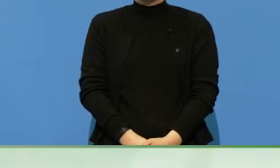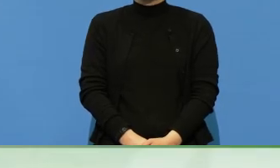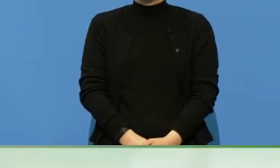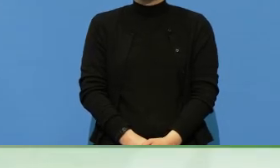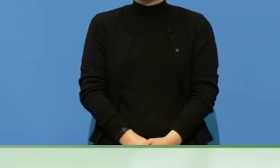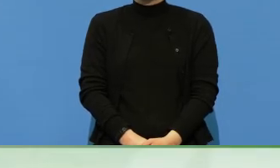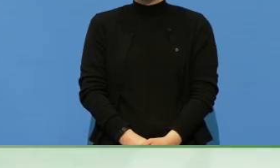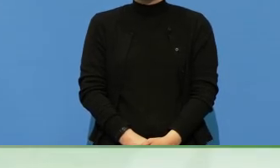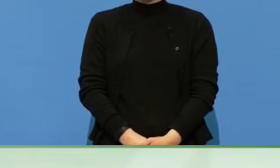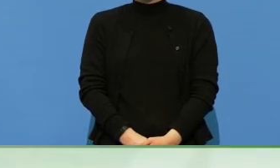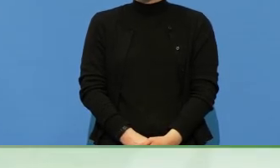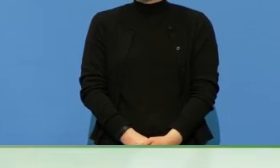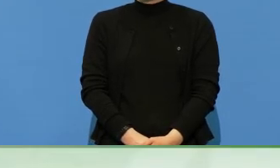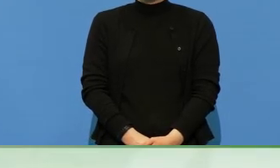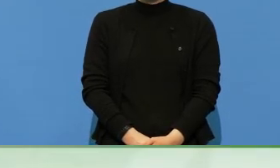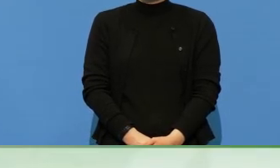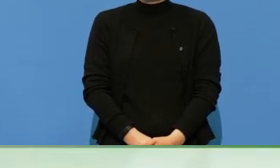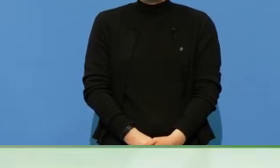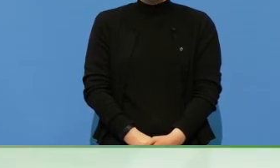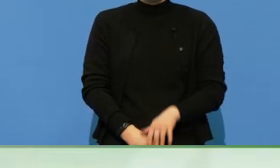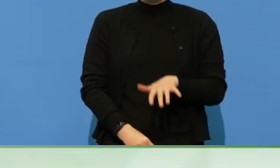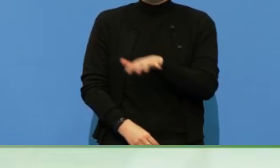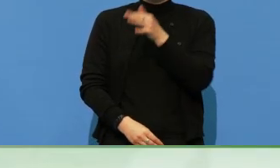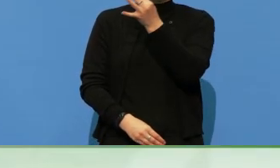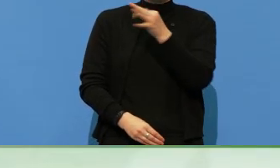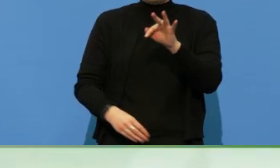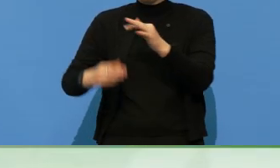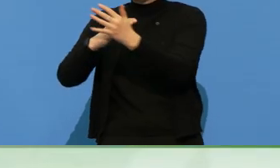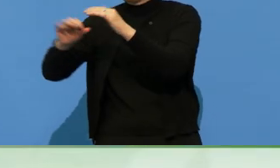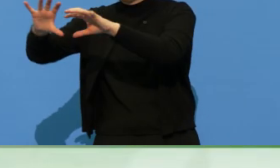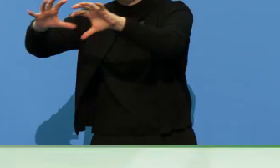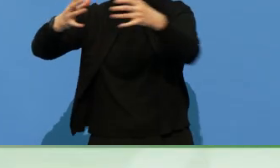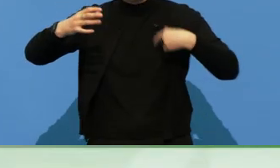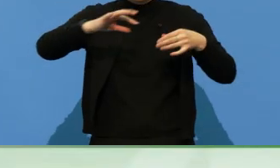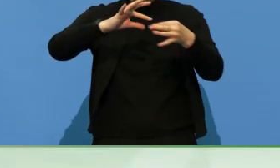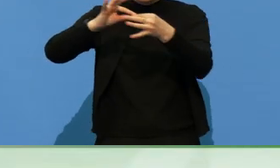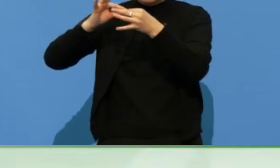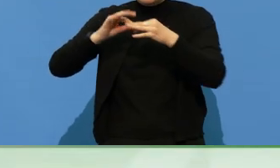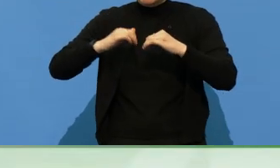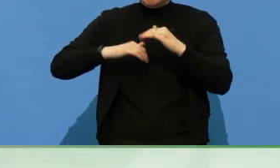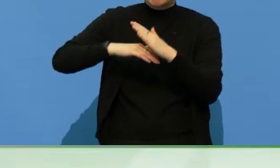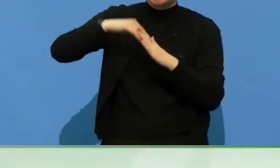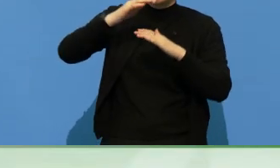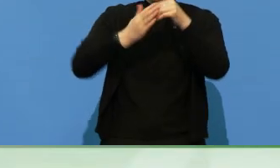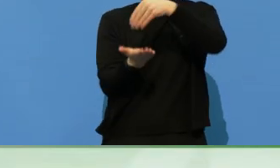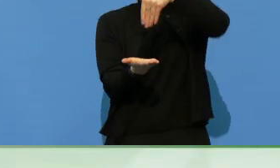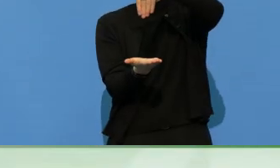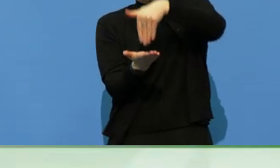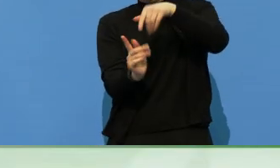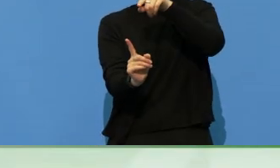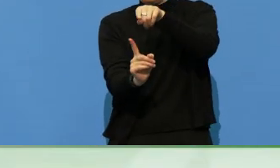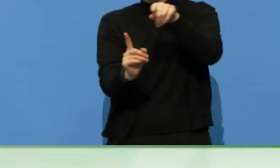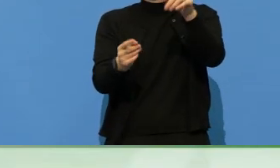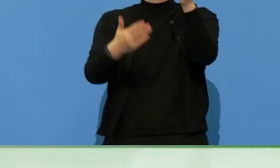for Universal Design that will precise our friend Thibaut. Thank you, Stéphane. So yeah,